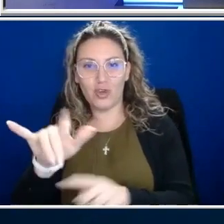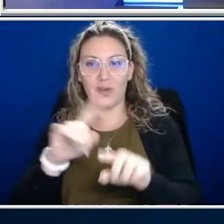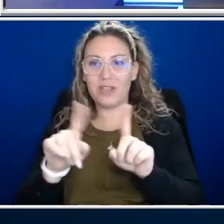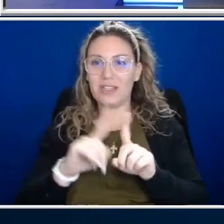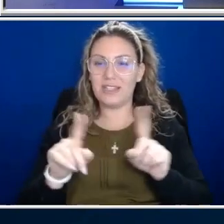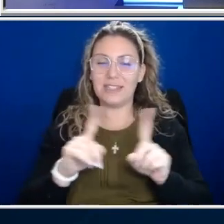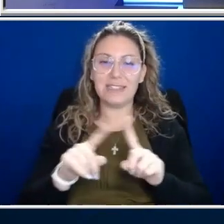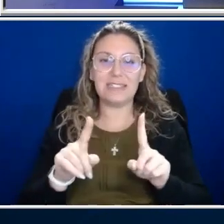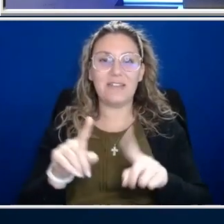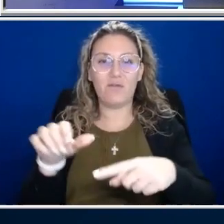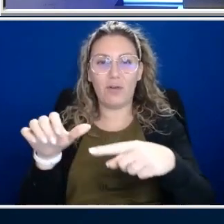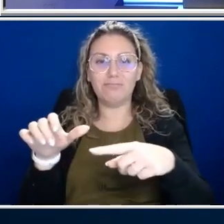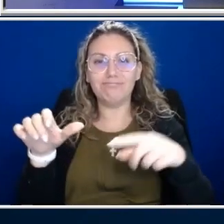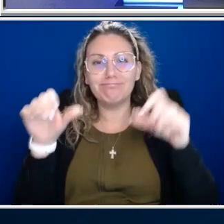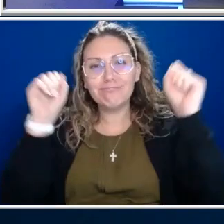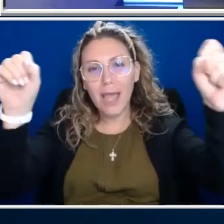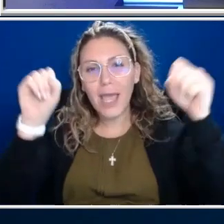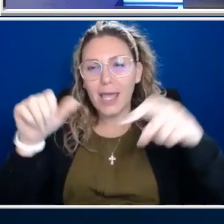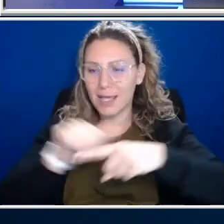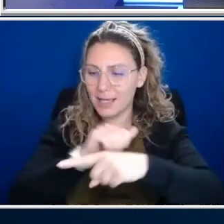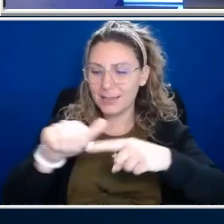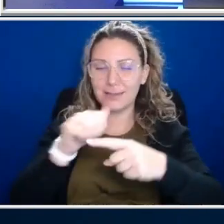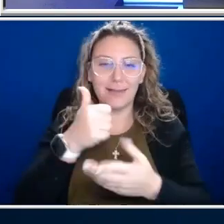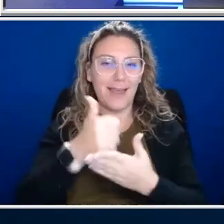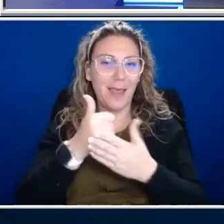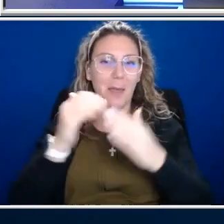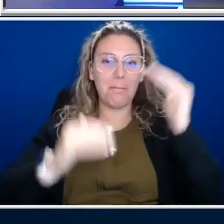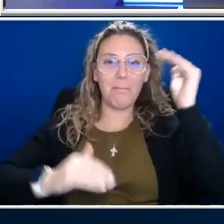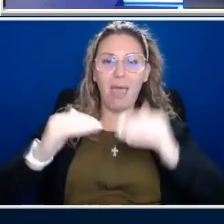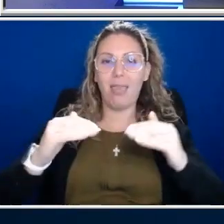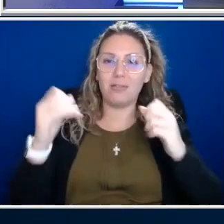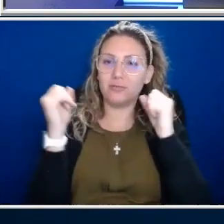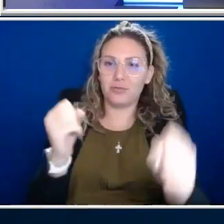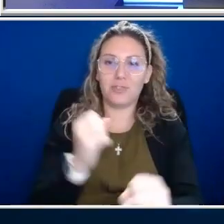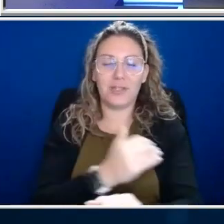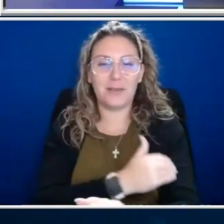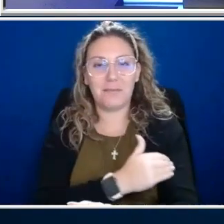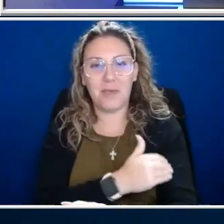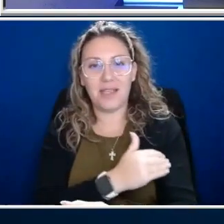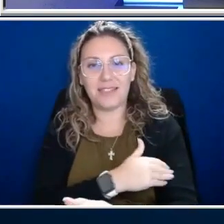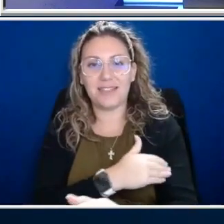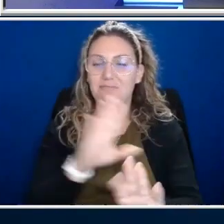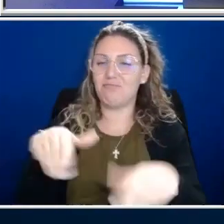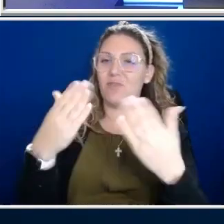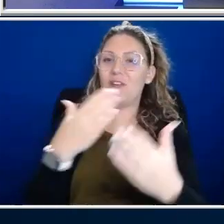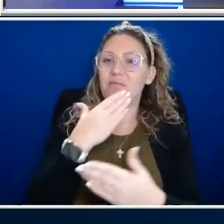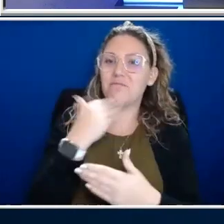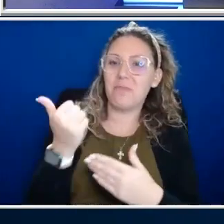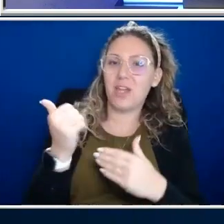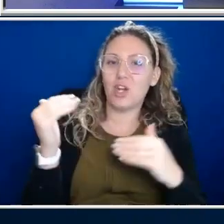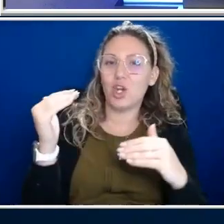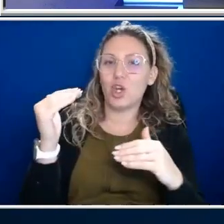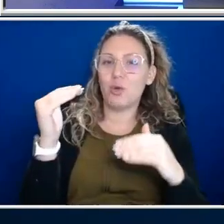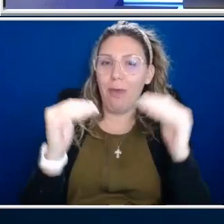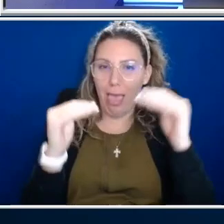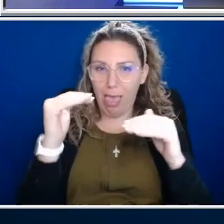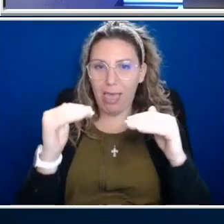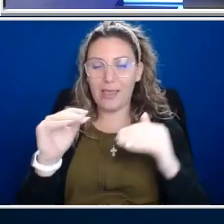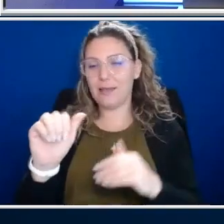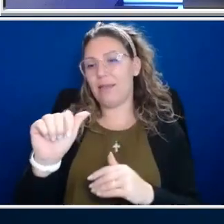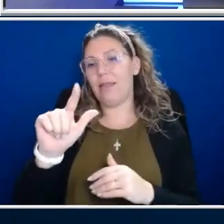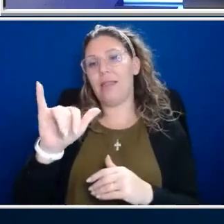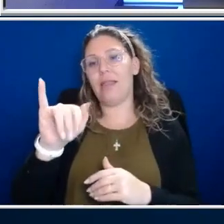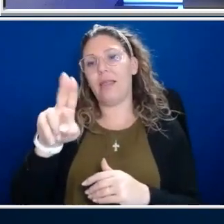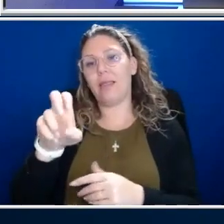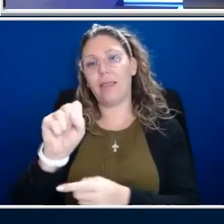help with your balance, to help strengthen those muscles that give you better balance. Alexis, we have a question from Kendra. She wants